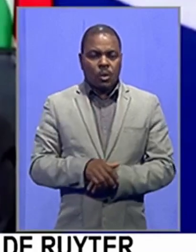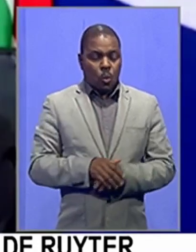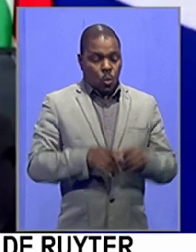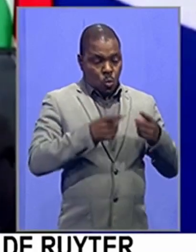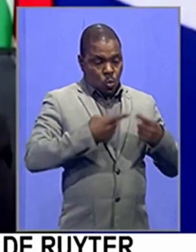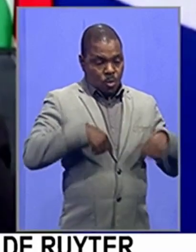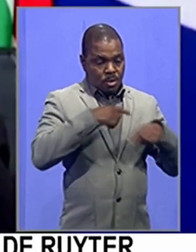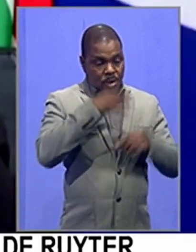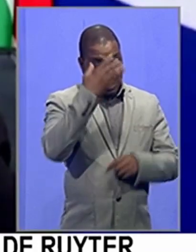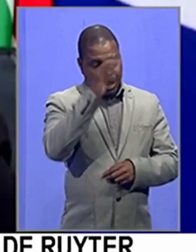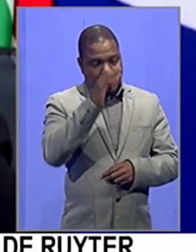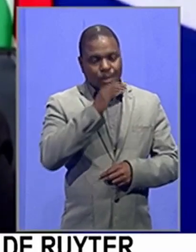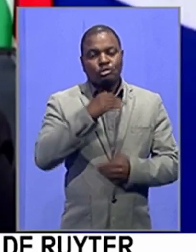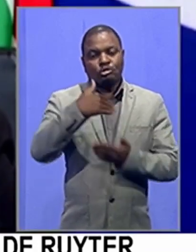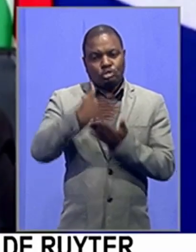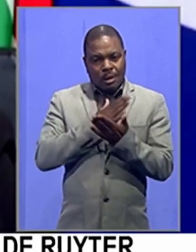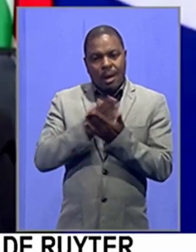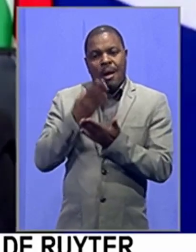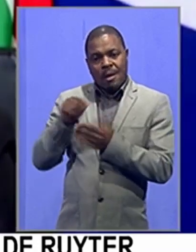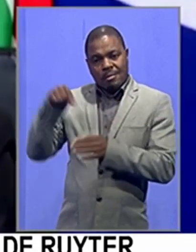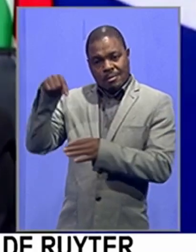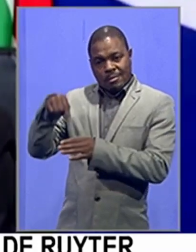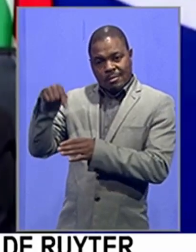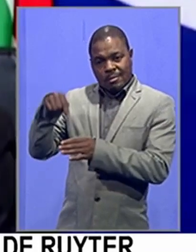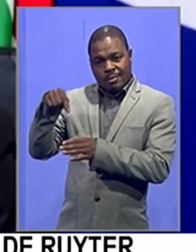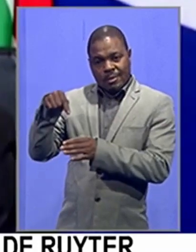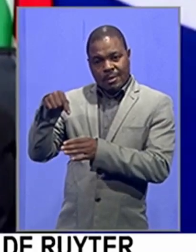as a shareholder from